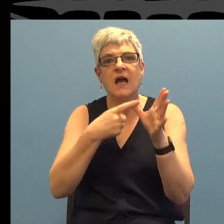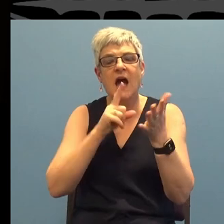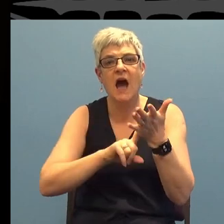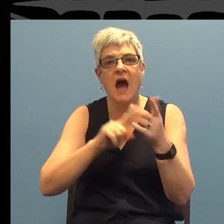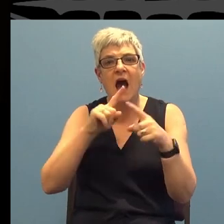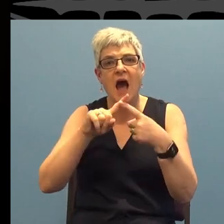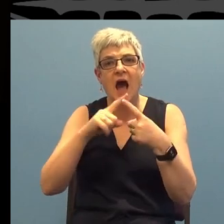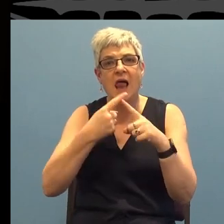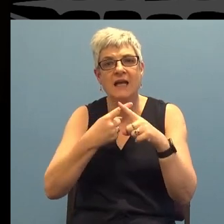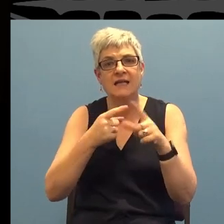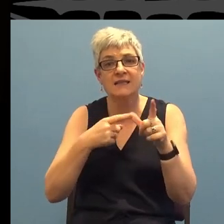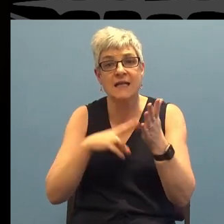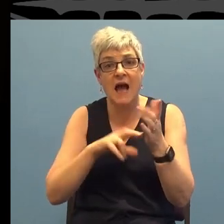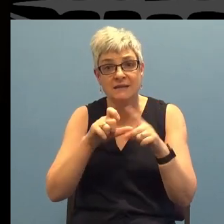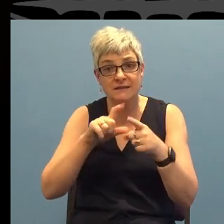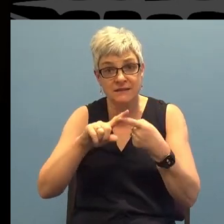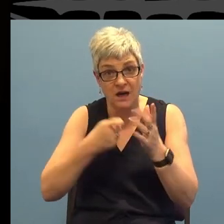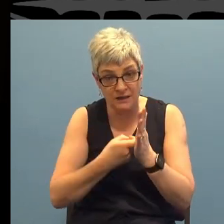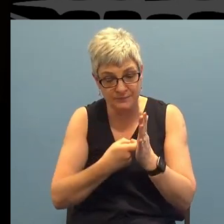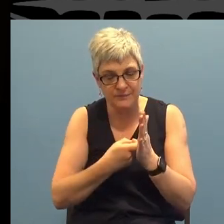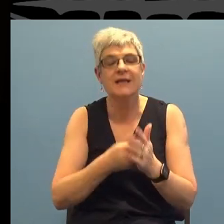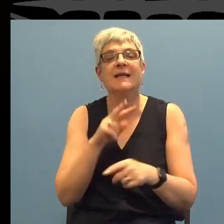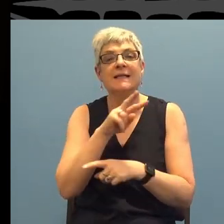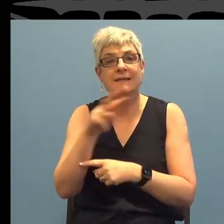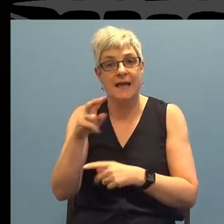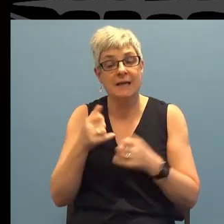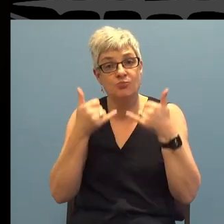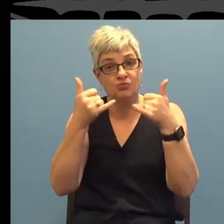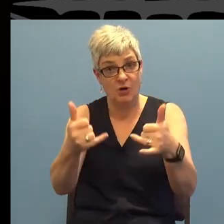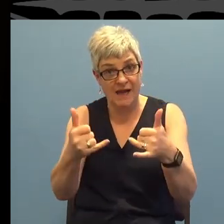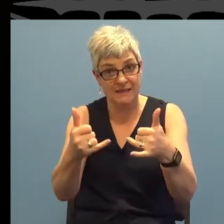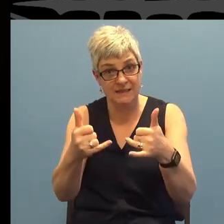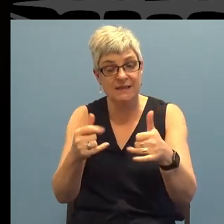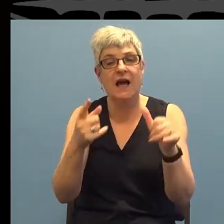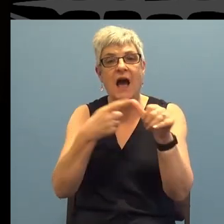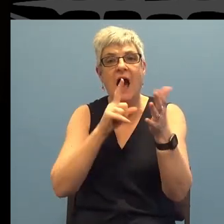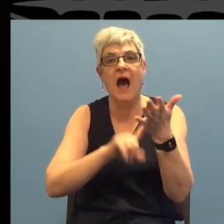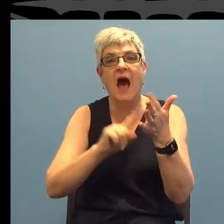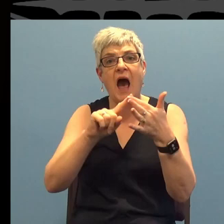Charlotte Alexander, and the second prize is for Alex, Marita, and